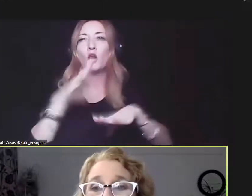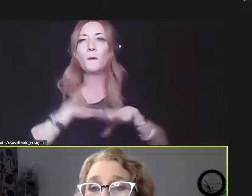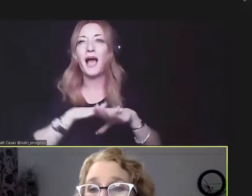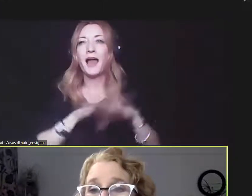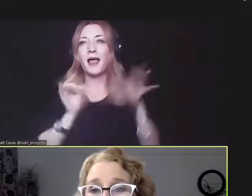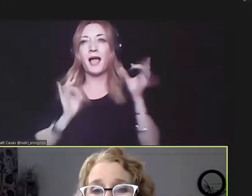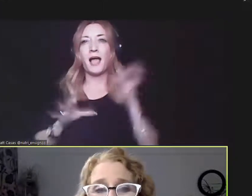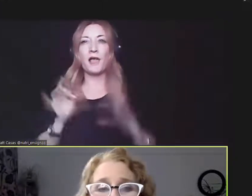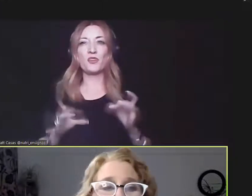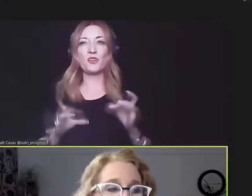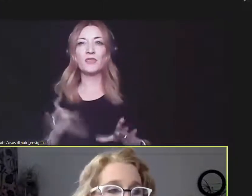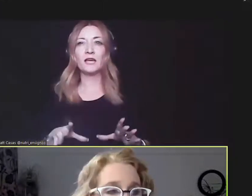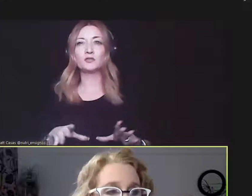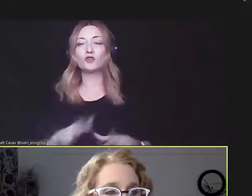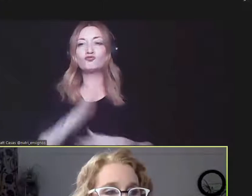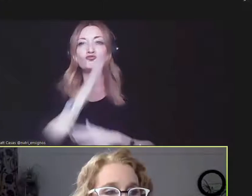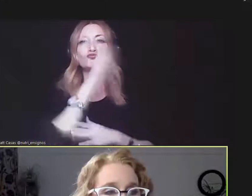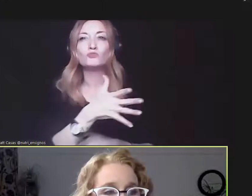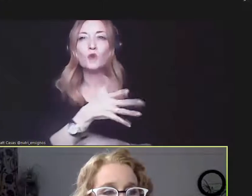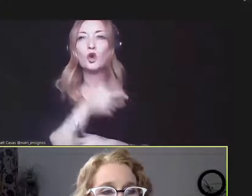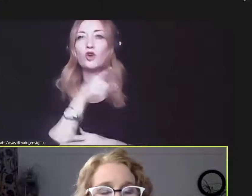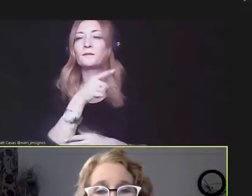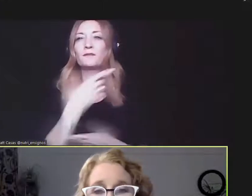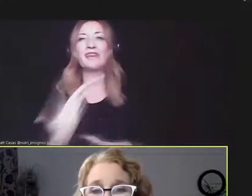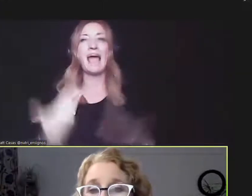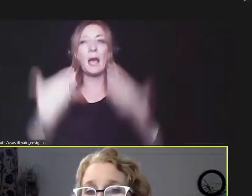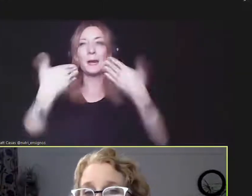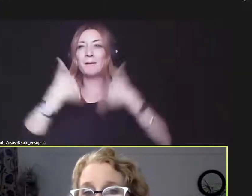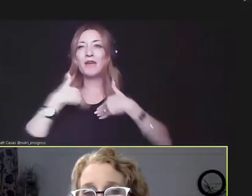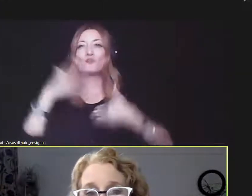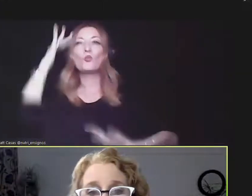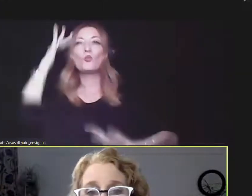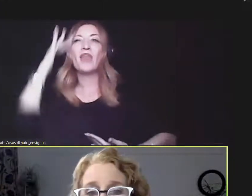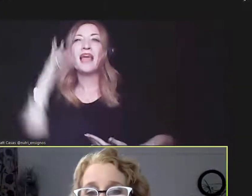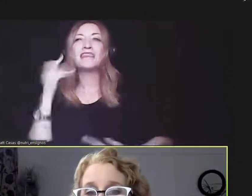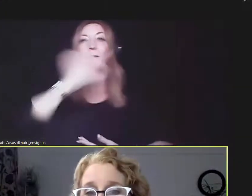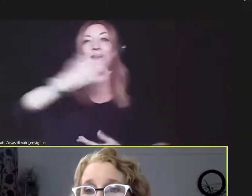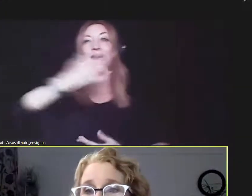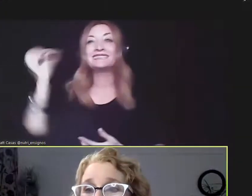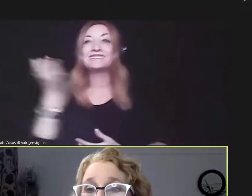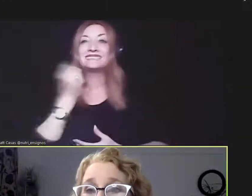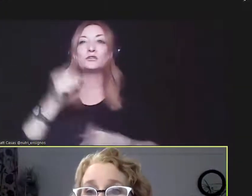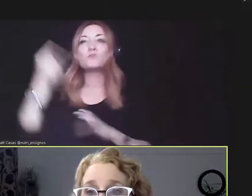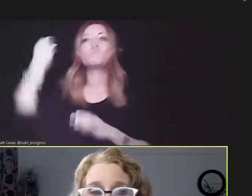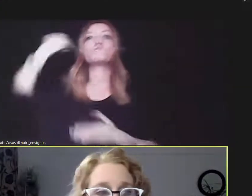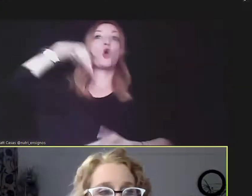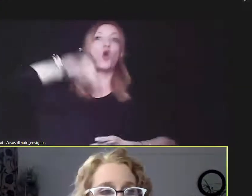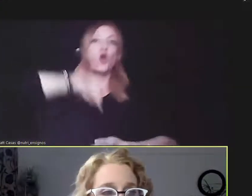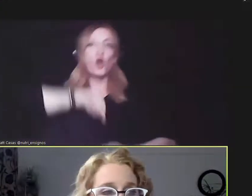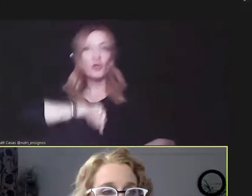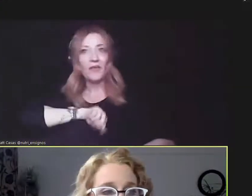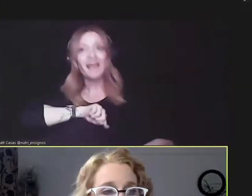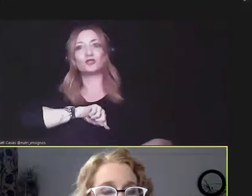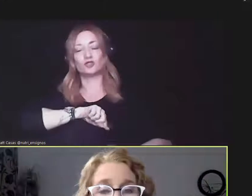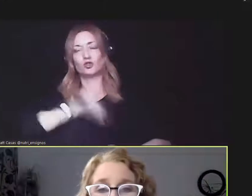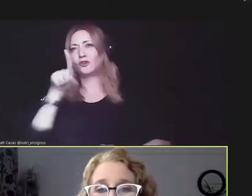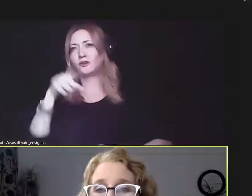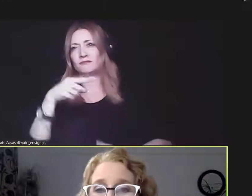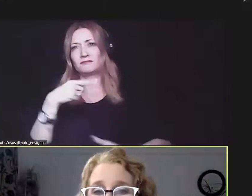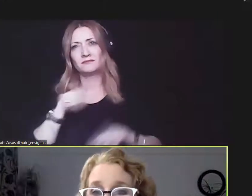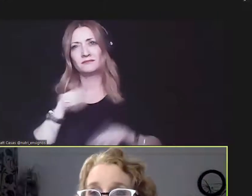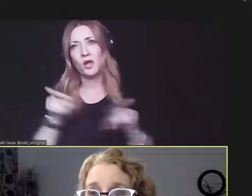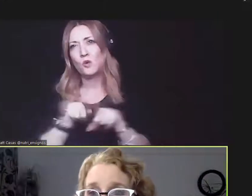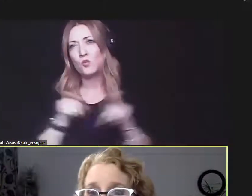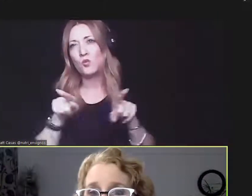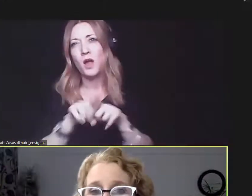from the inside out. So Restorex brings together these 7 ingredients. We